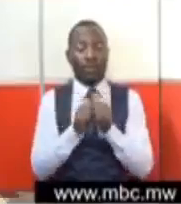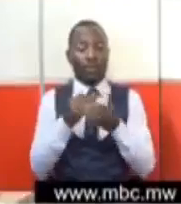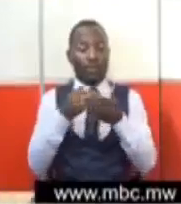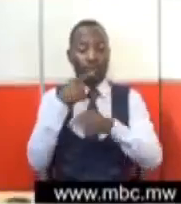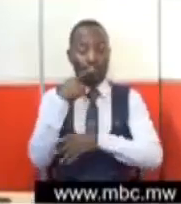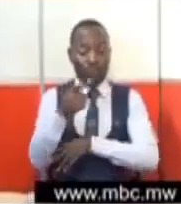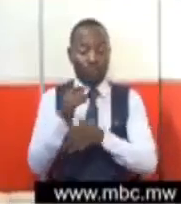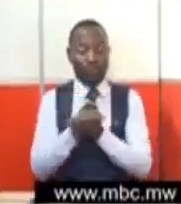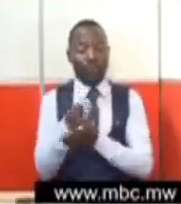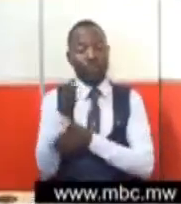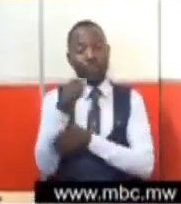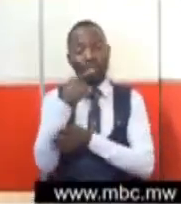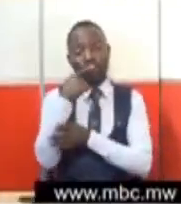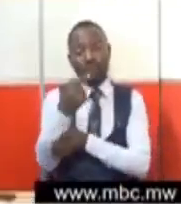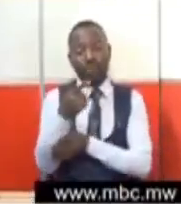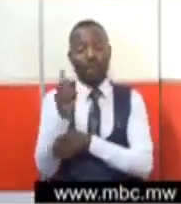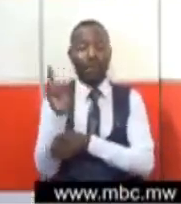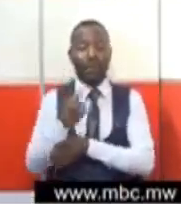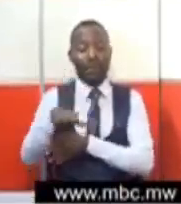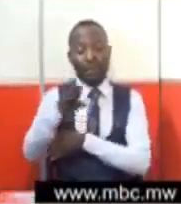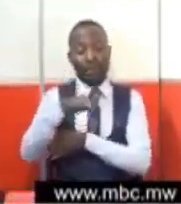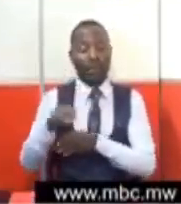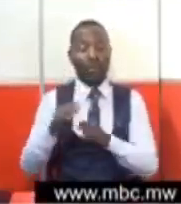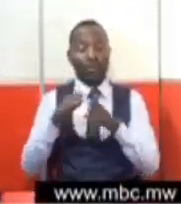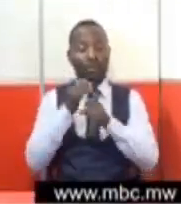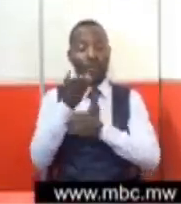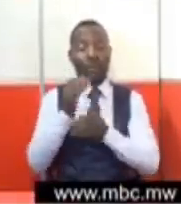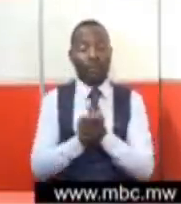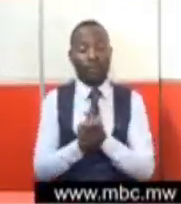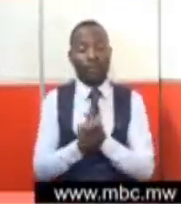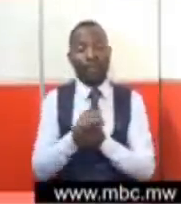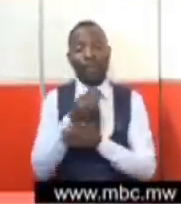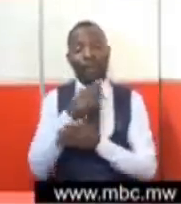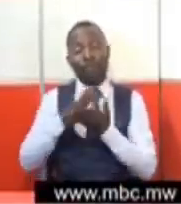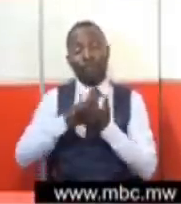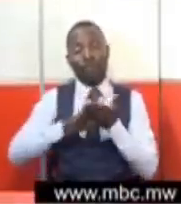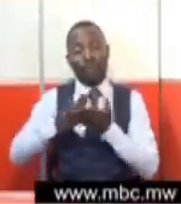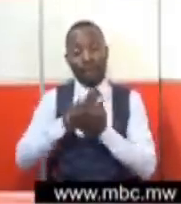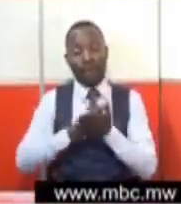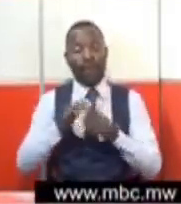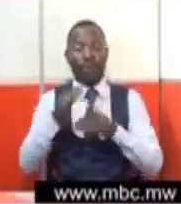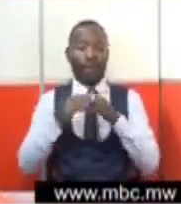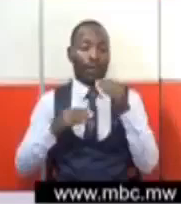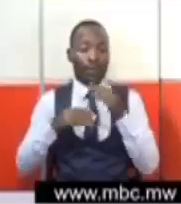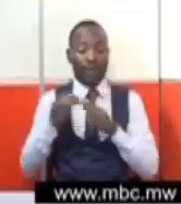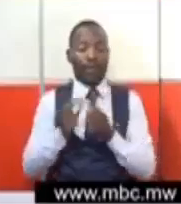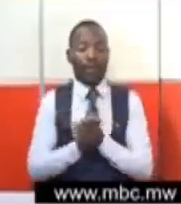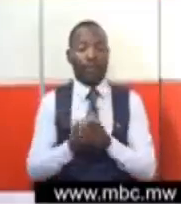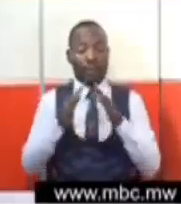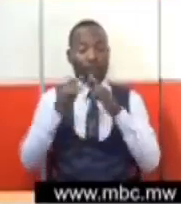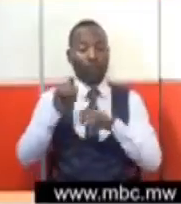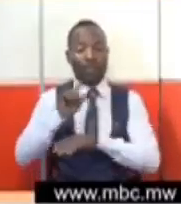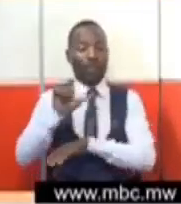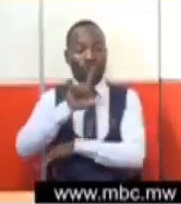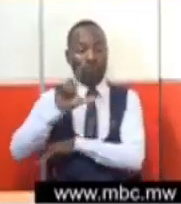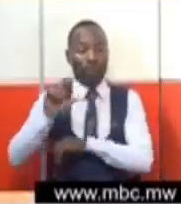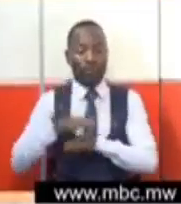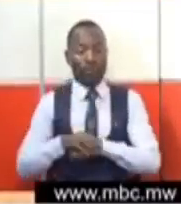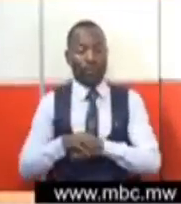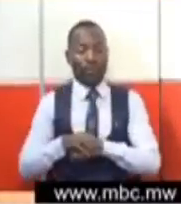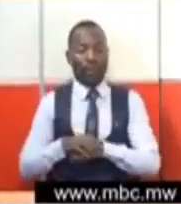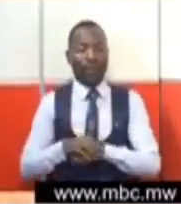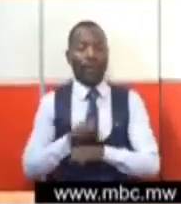on, the minister toured a site where Malawi Housing Corporation is expected to construct its head office in Lilongwe.